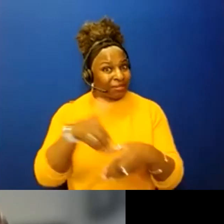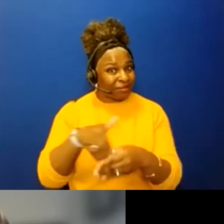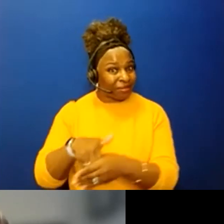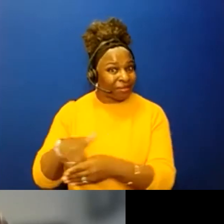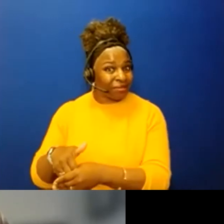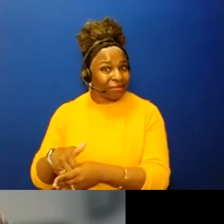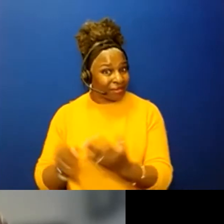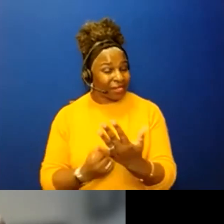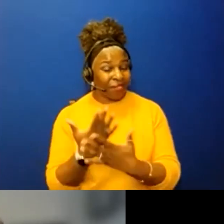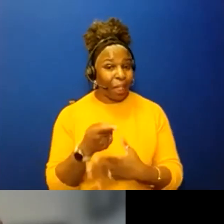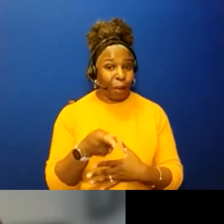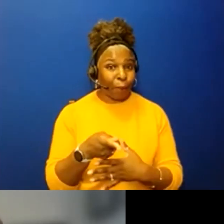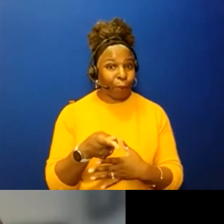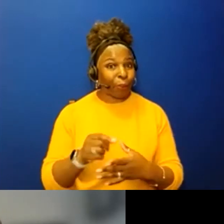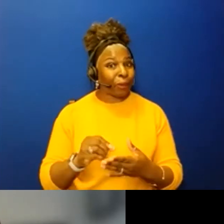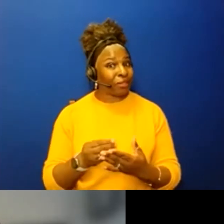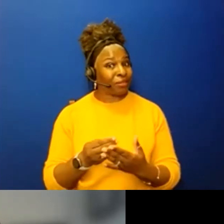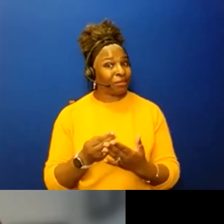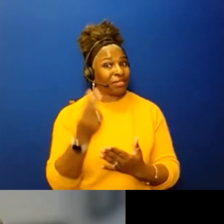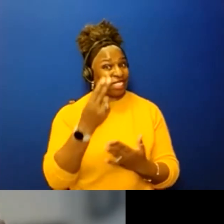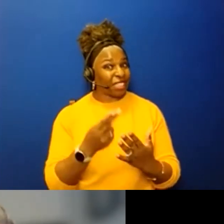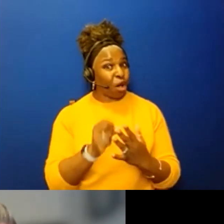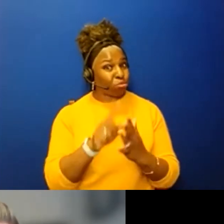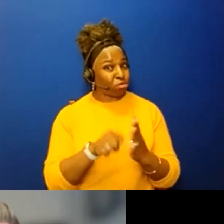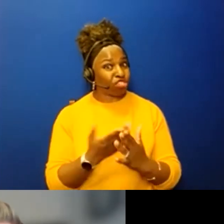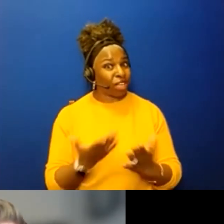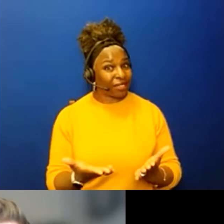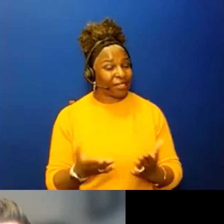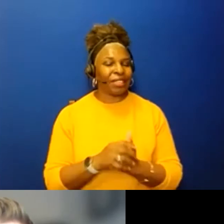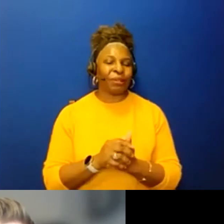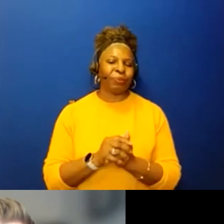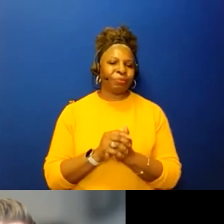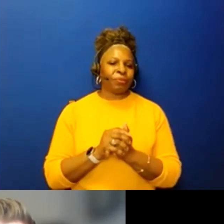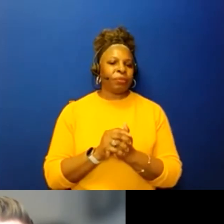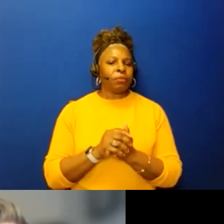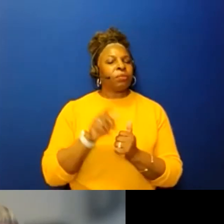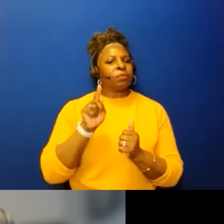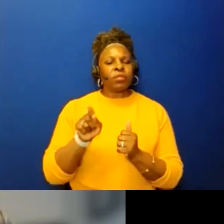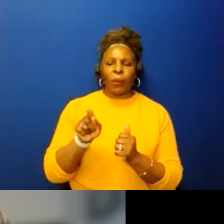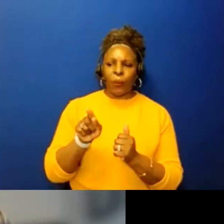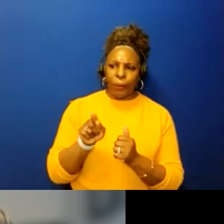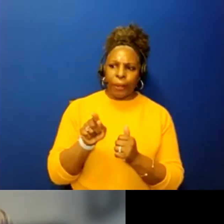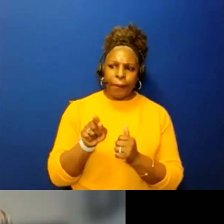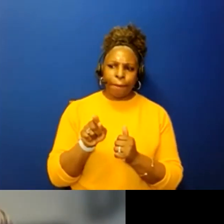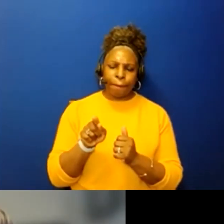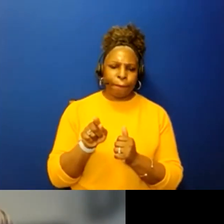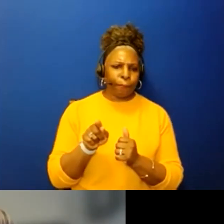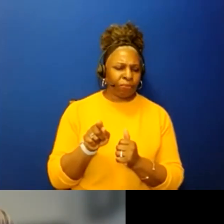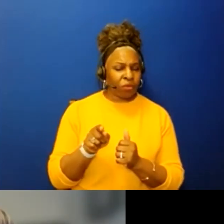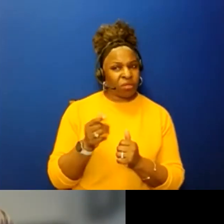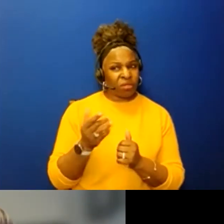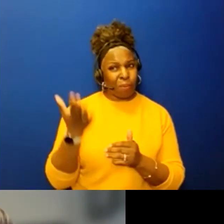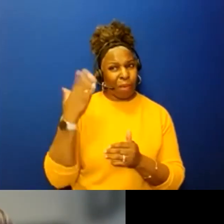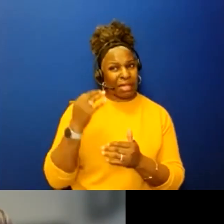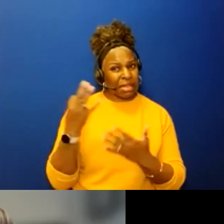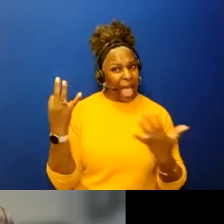them to design projects. So I guess in that same vein, the past 18 months